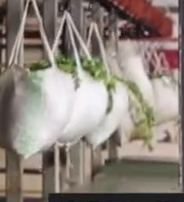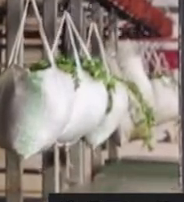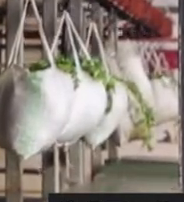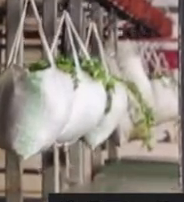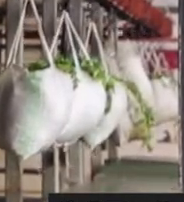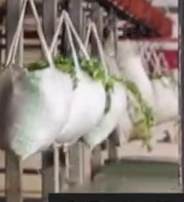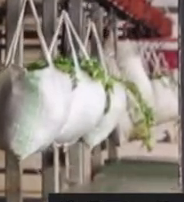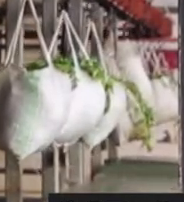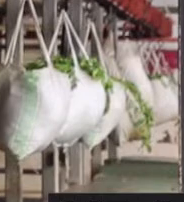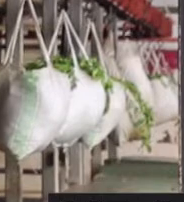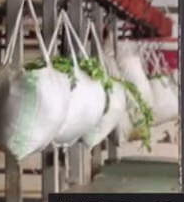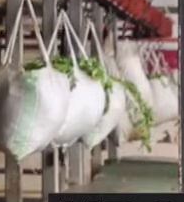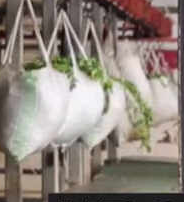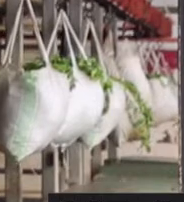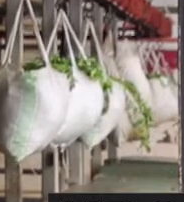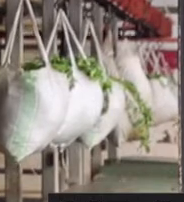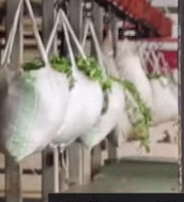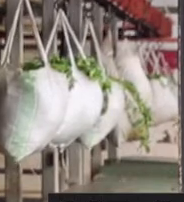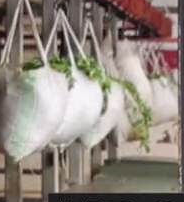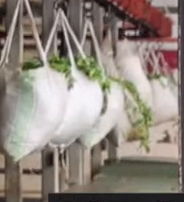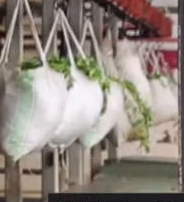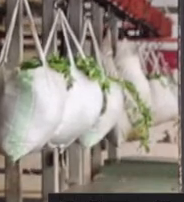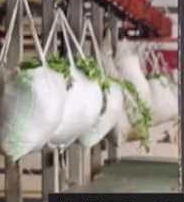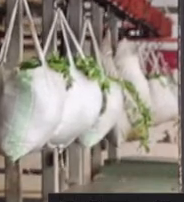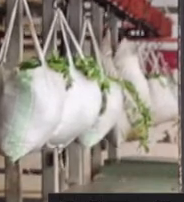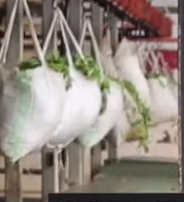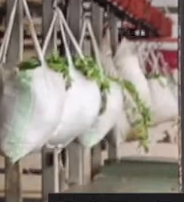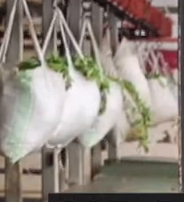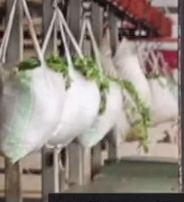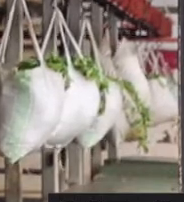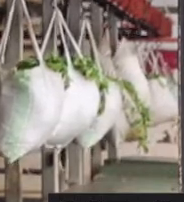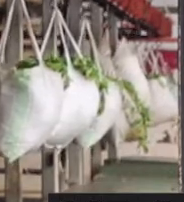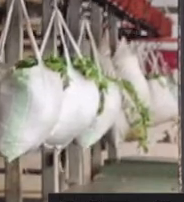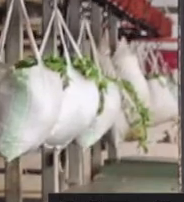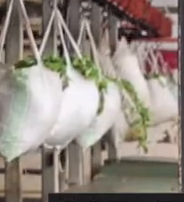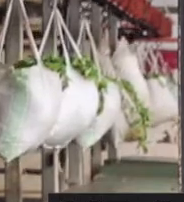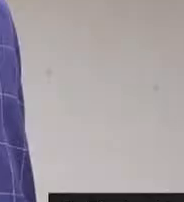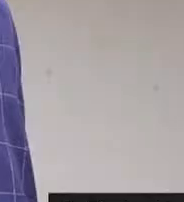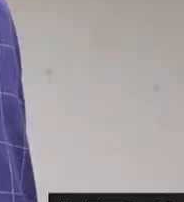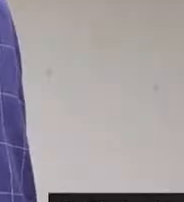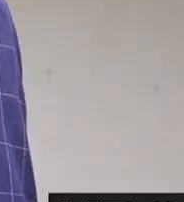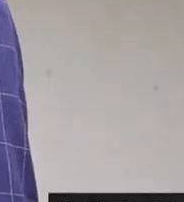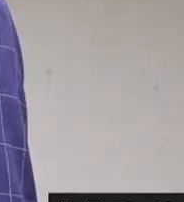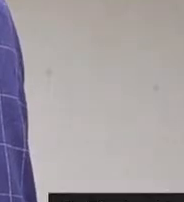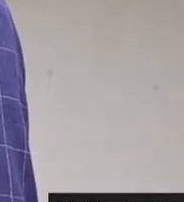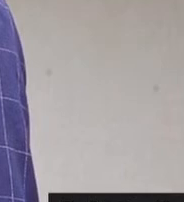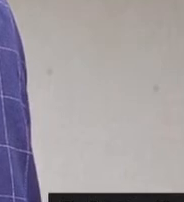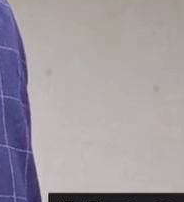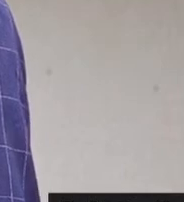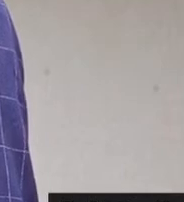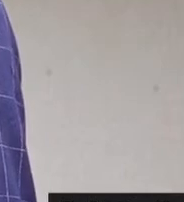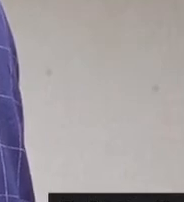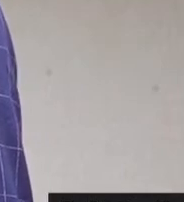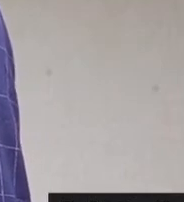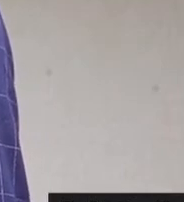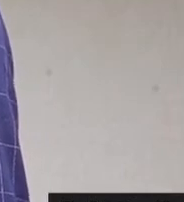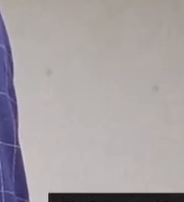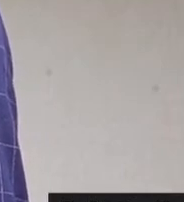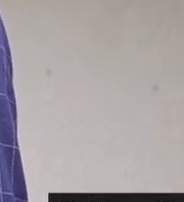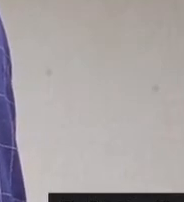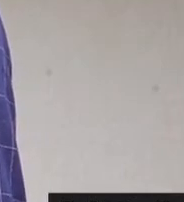a self-regulating role, where there is still no specific law in place yet. In a situation where there is no